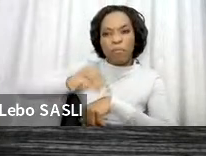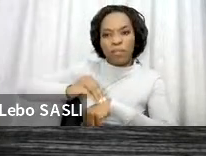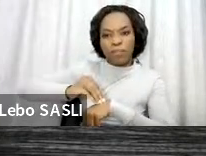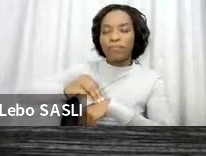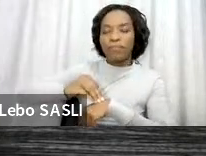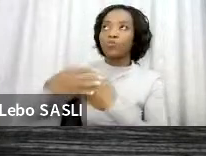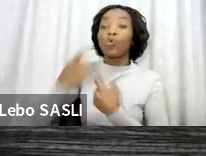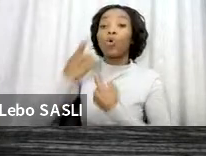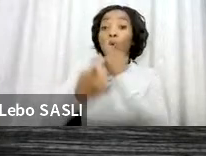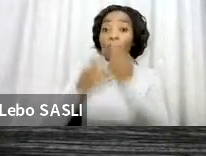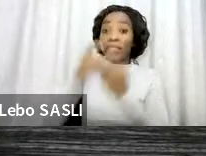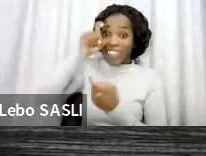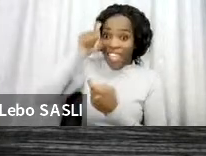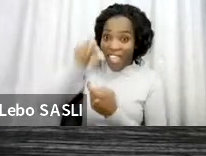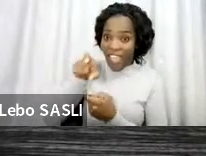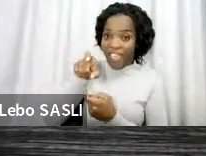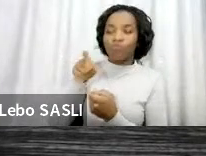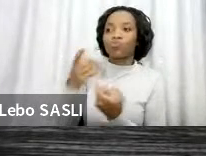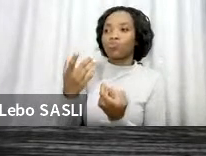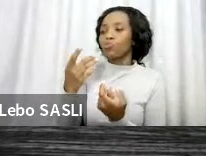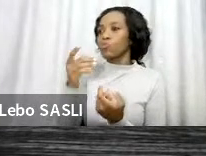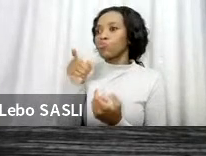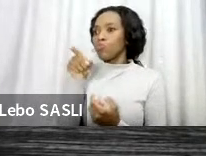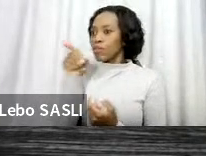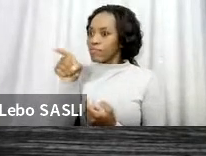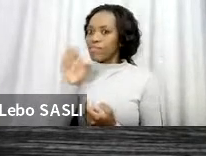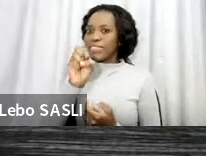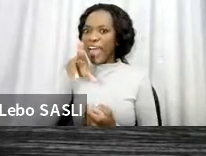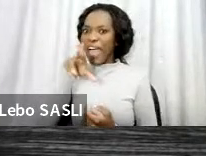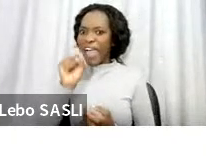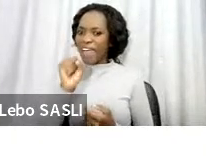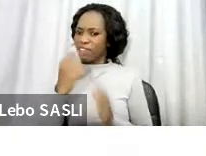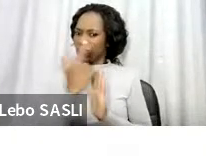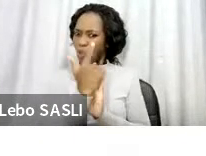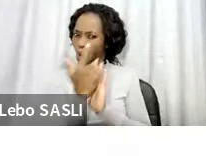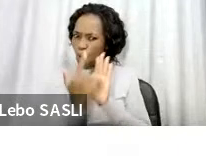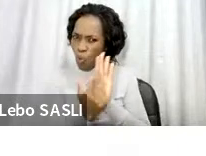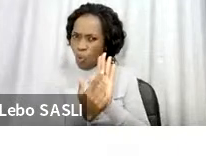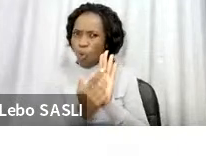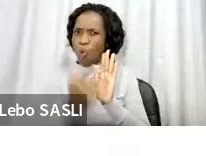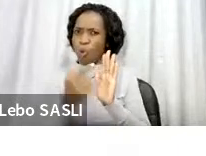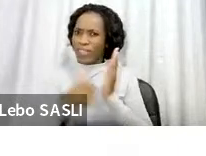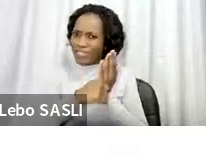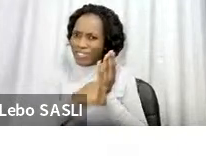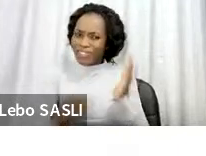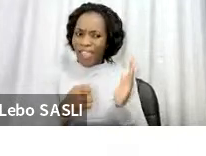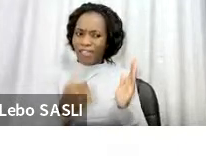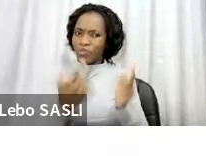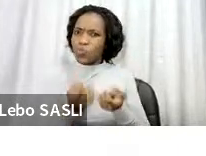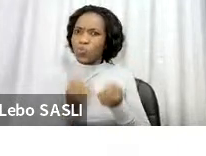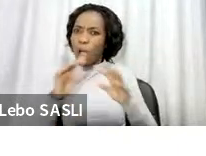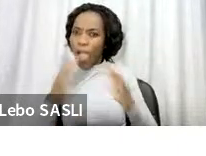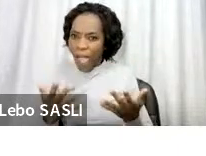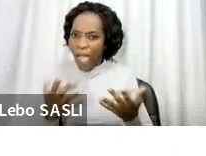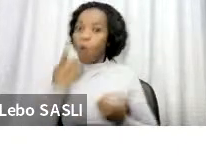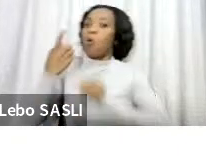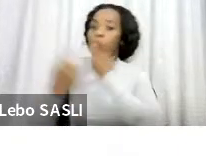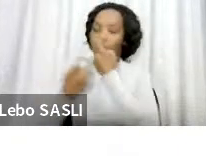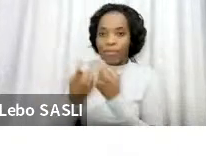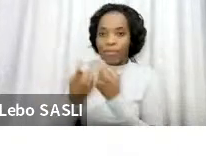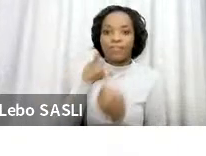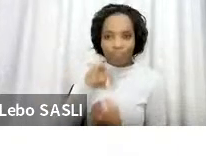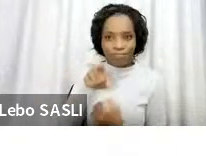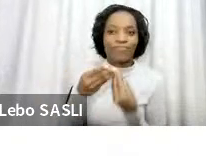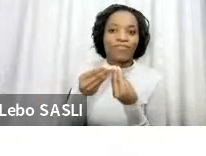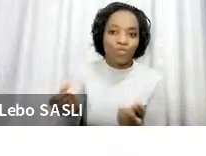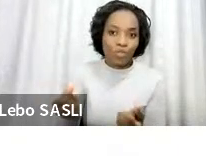Complaints must relate to the application of the tax legislation. Now, these are examples of complaints that the